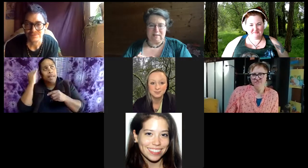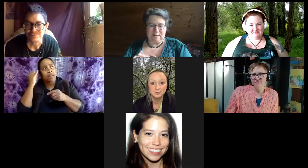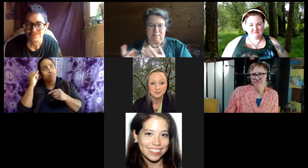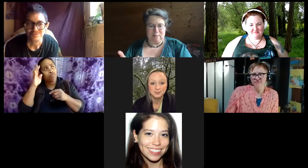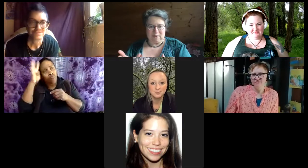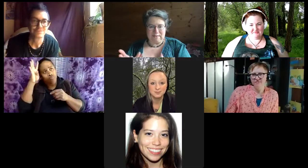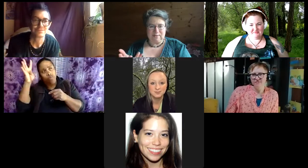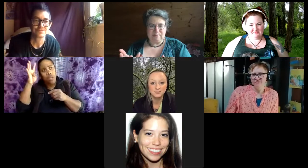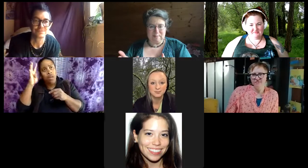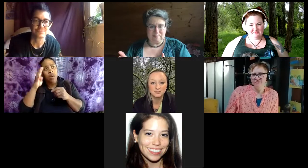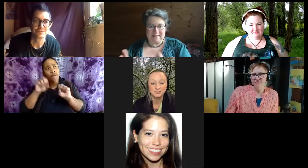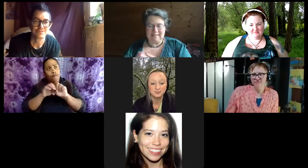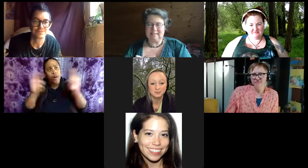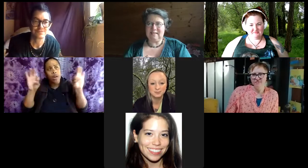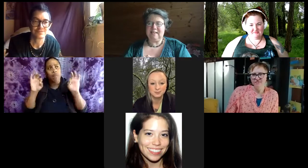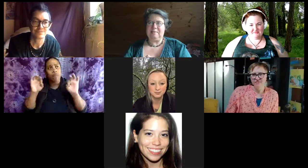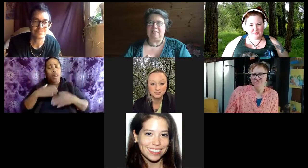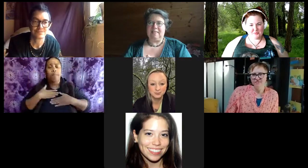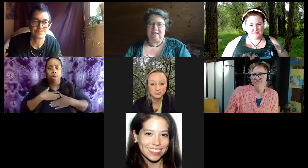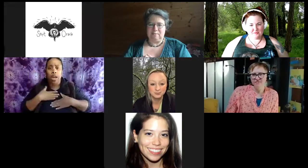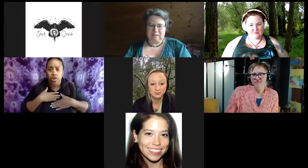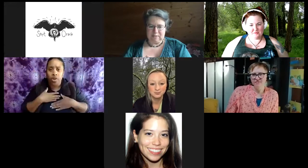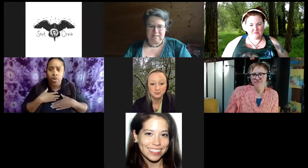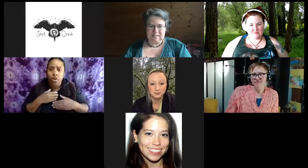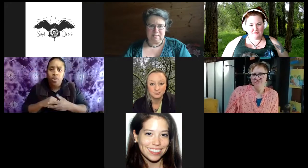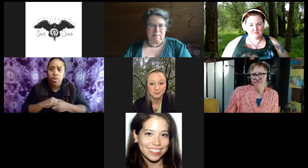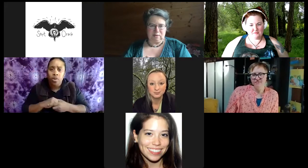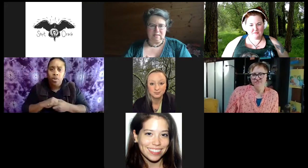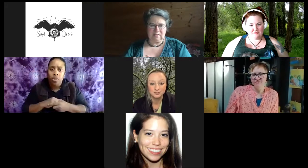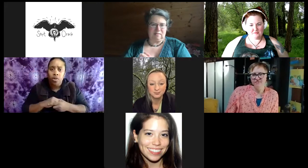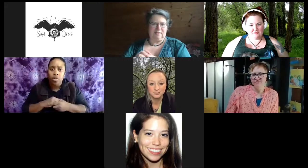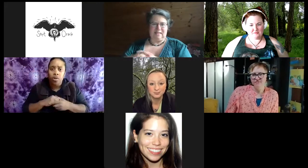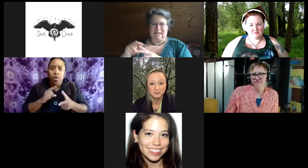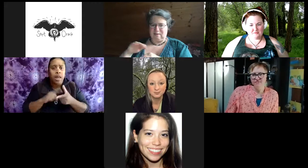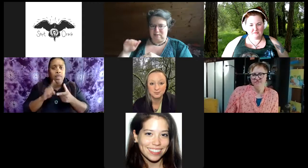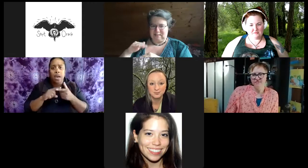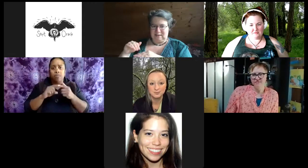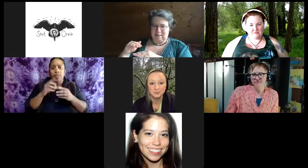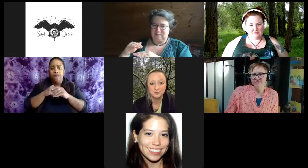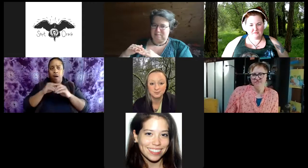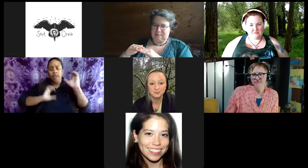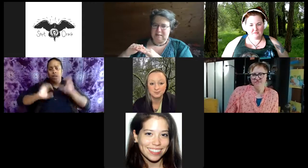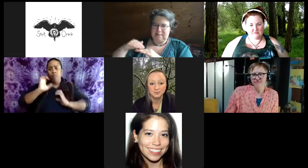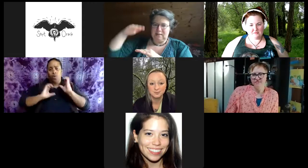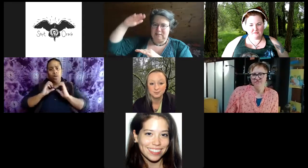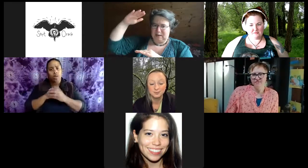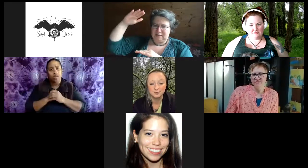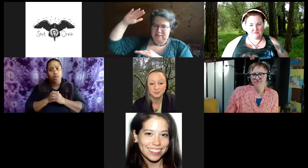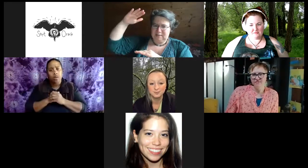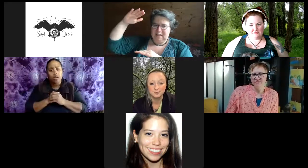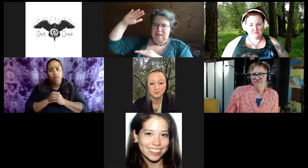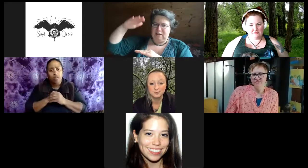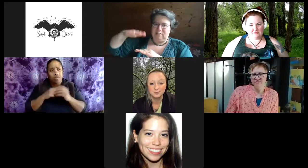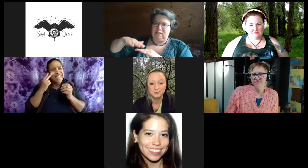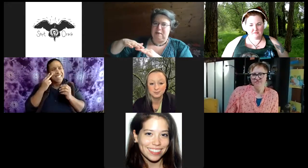all really important to you, is my guess. And then priest, priestess is about emotions. It's about seeing not only what's here and seeing what's